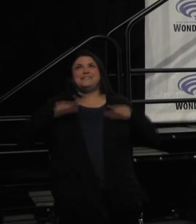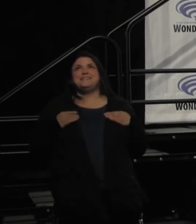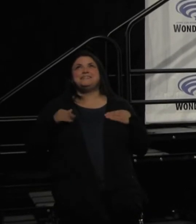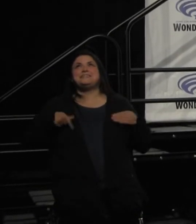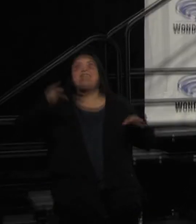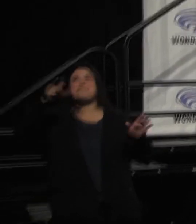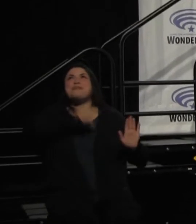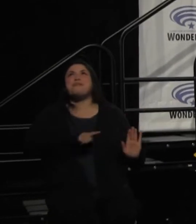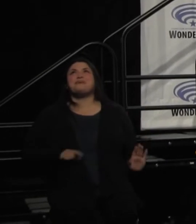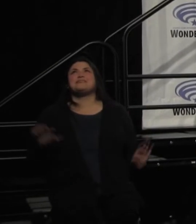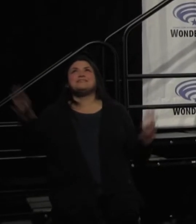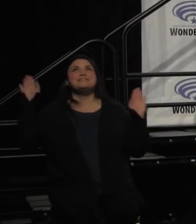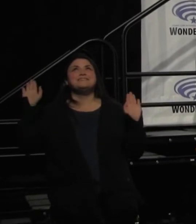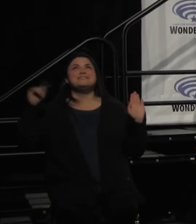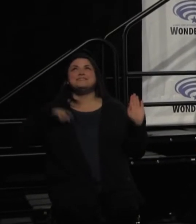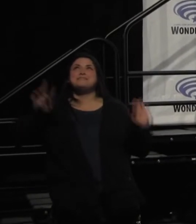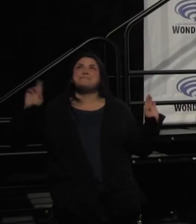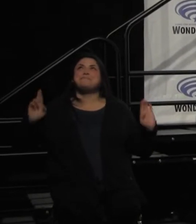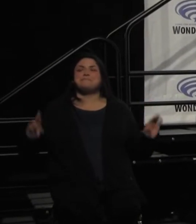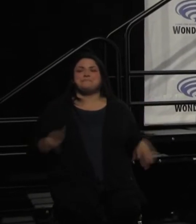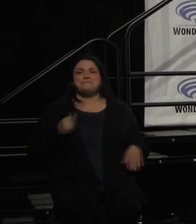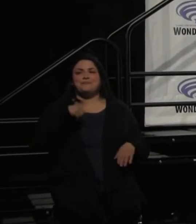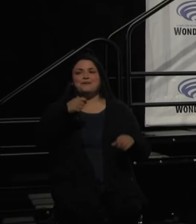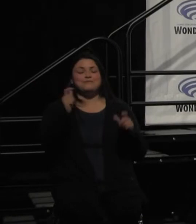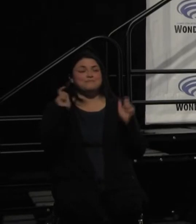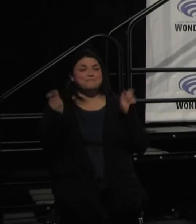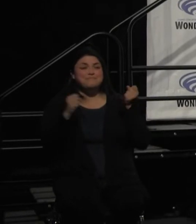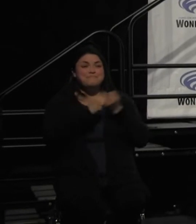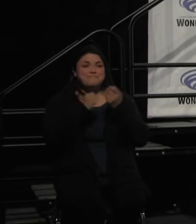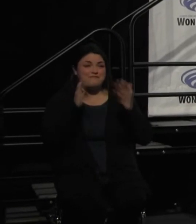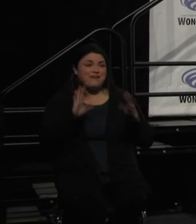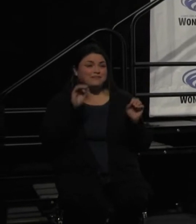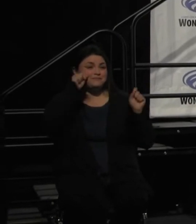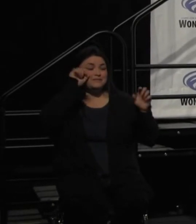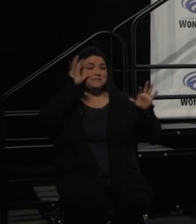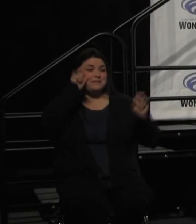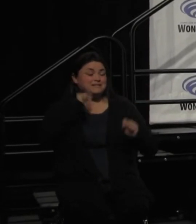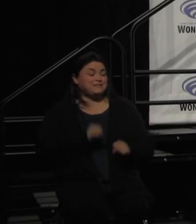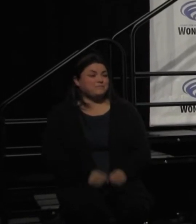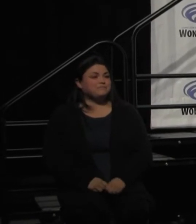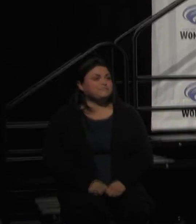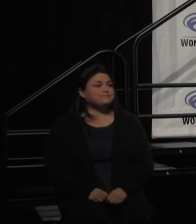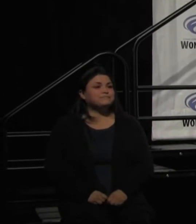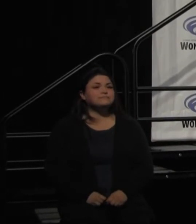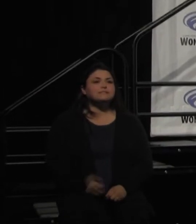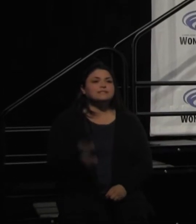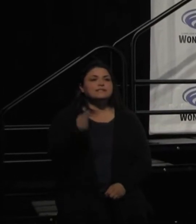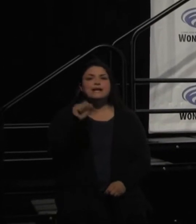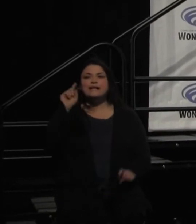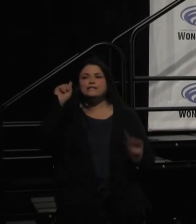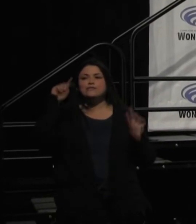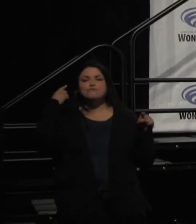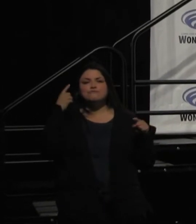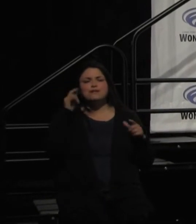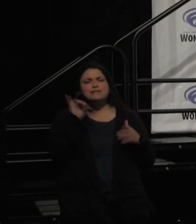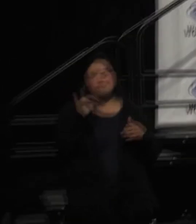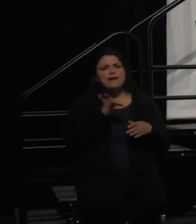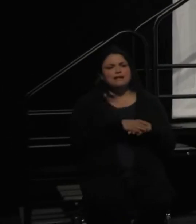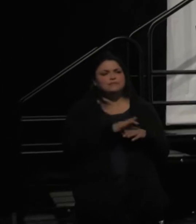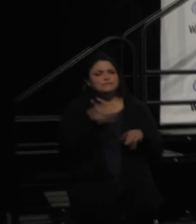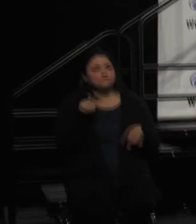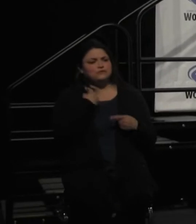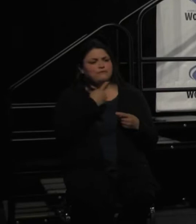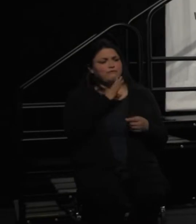now. I was such a fan. It was amazing. Any crazy, like, you ever spoke